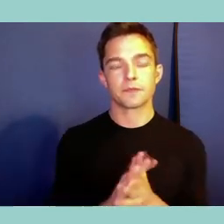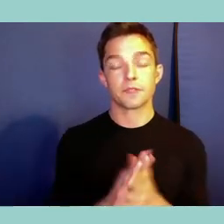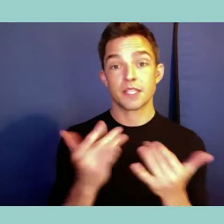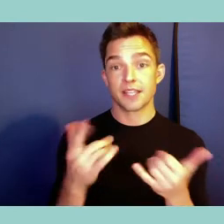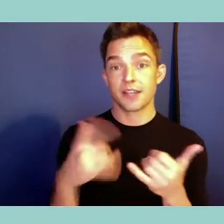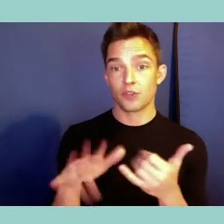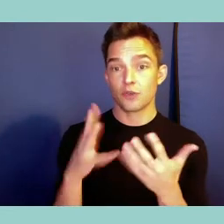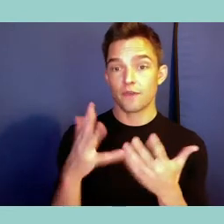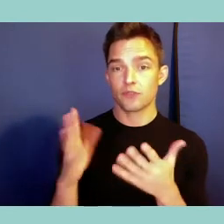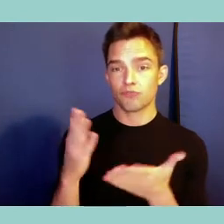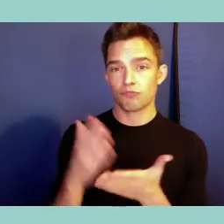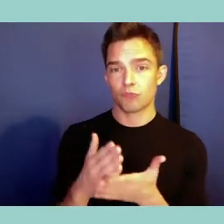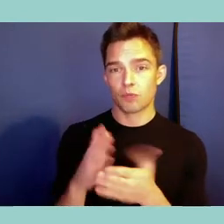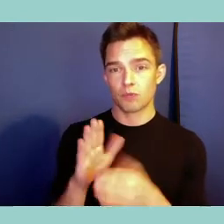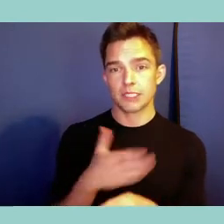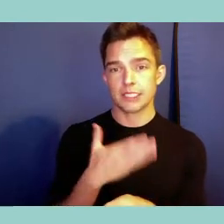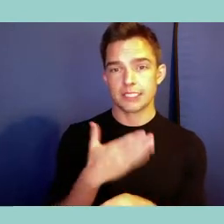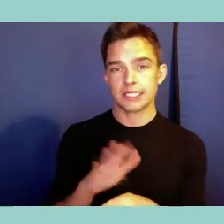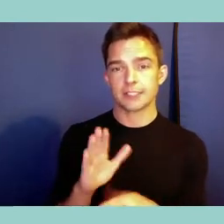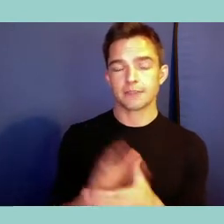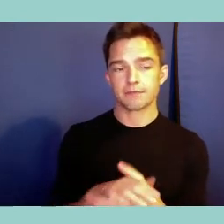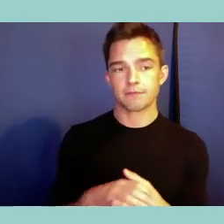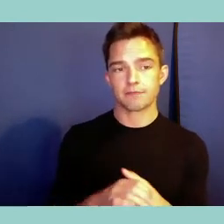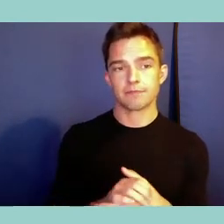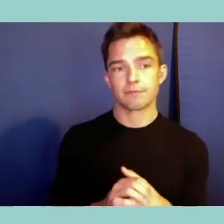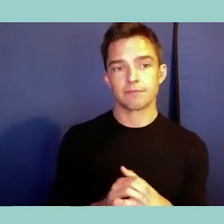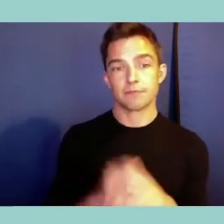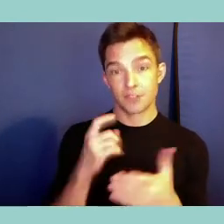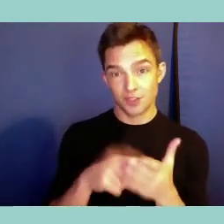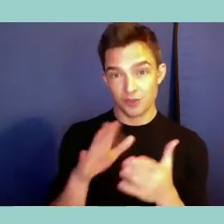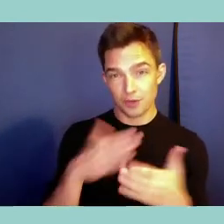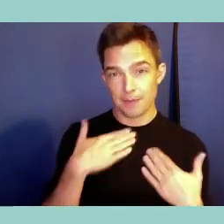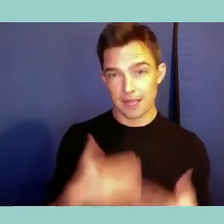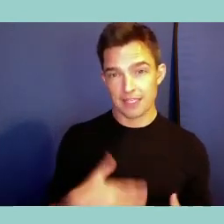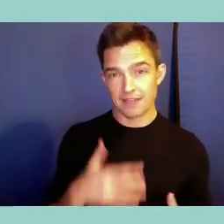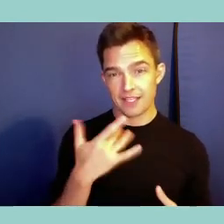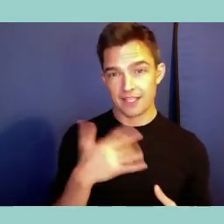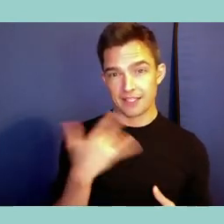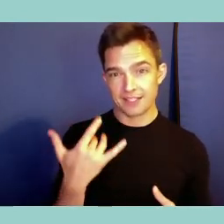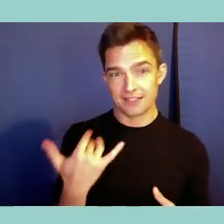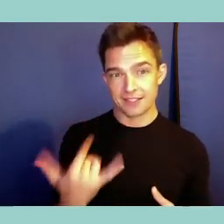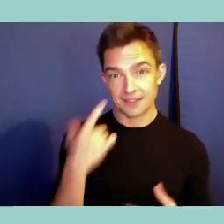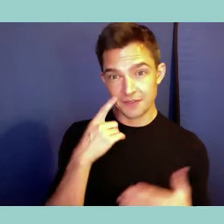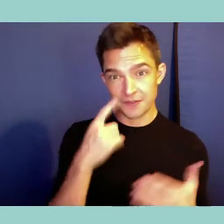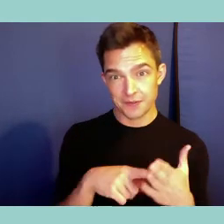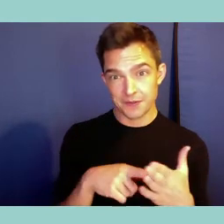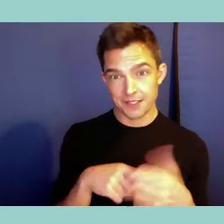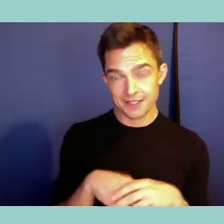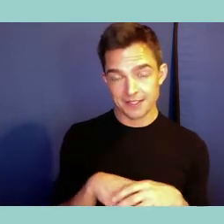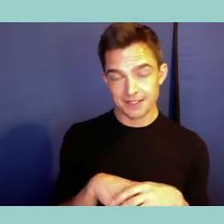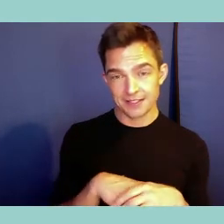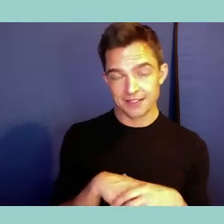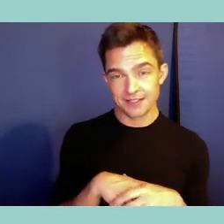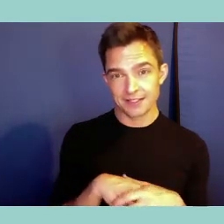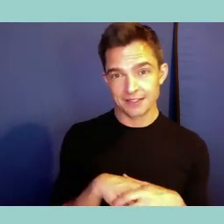Now that you've stopped singing, notice how your body feels now.